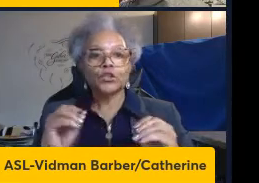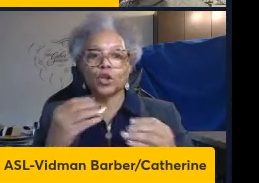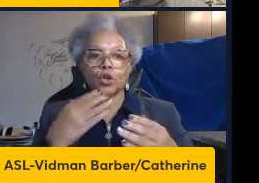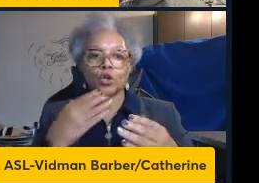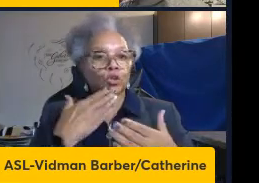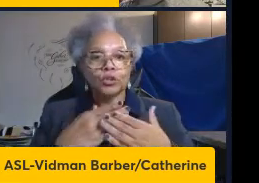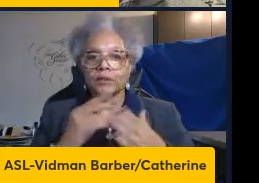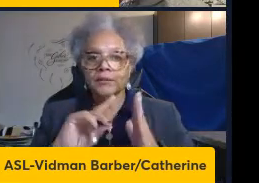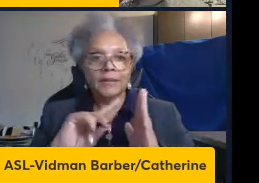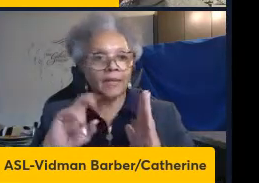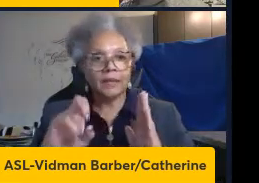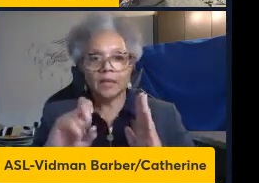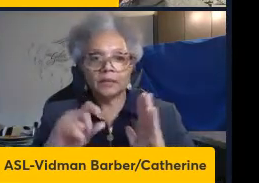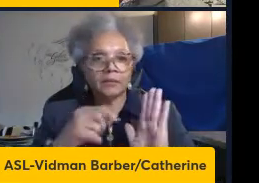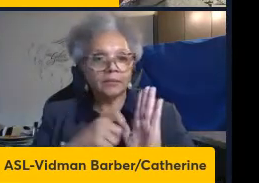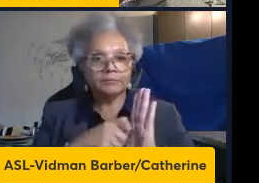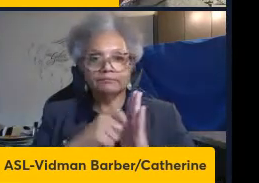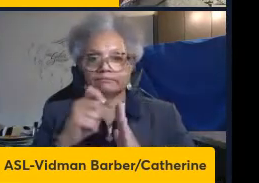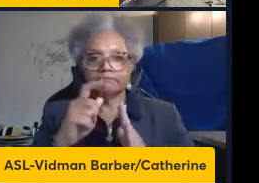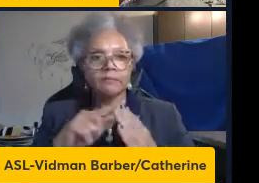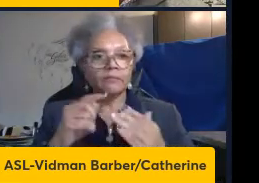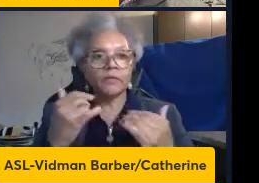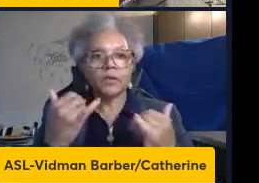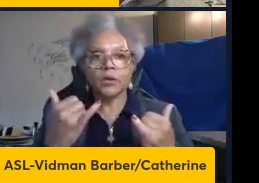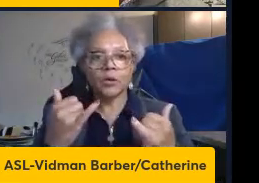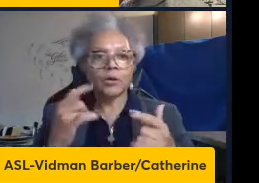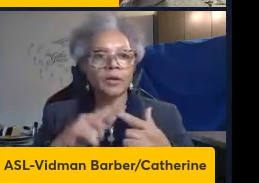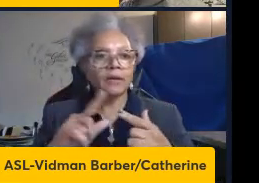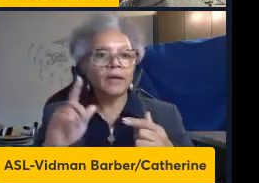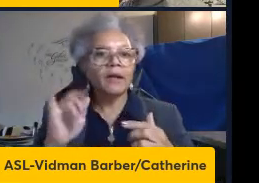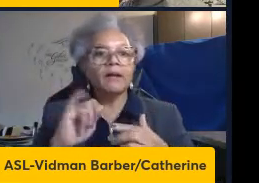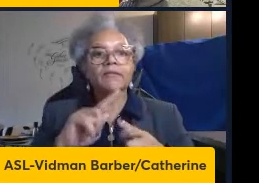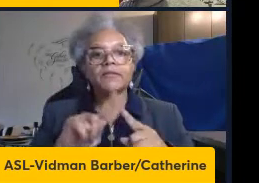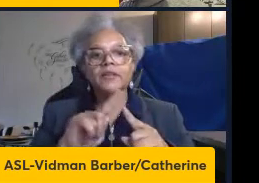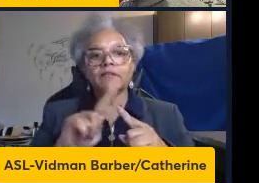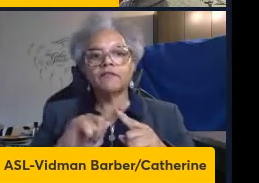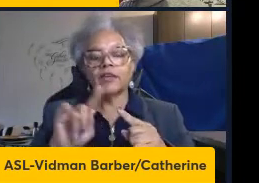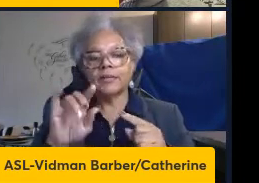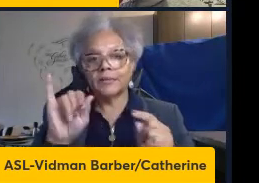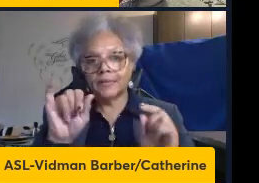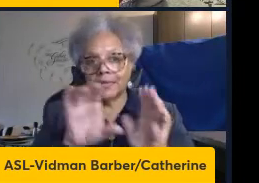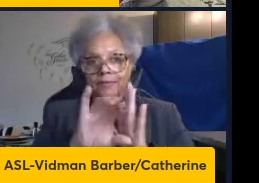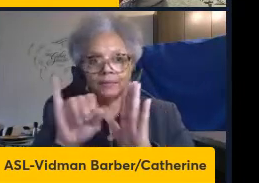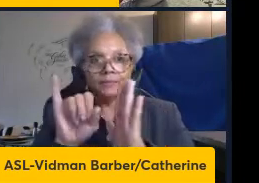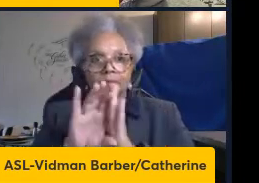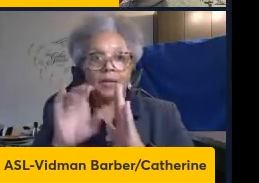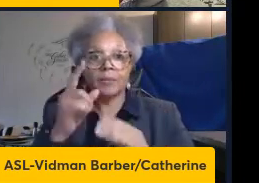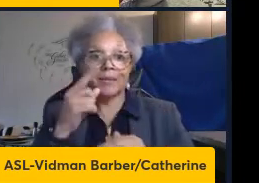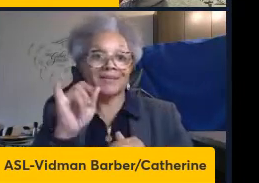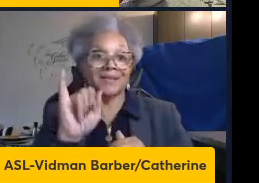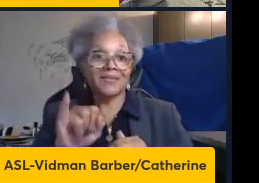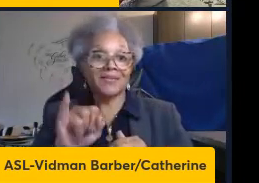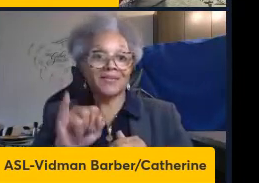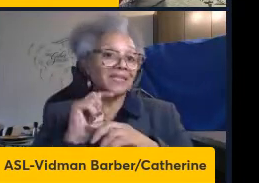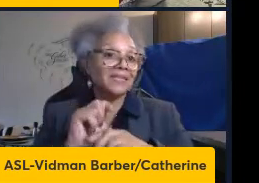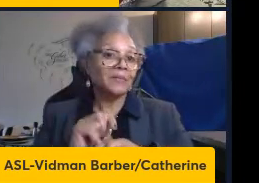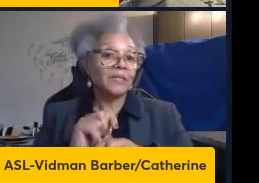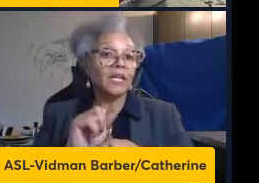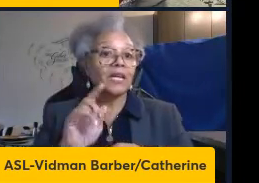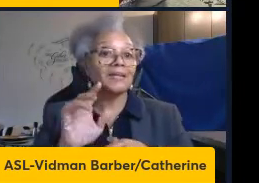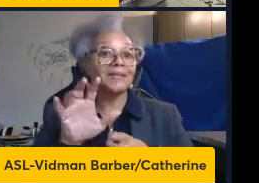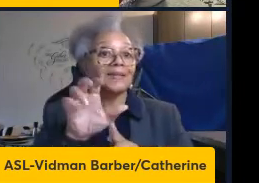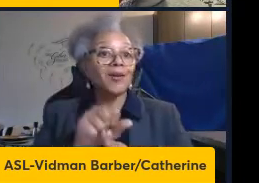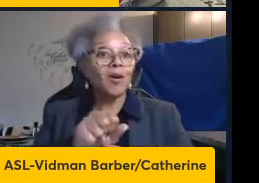diagnostic markers. The current gold standard is radiographic imaging. And because of that, typically it's caught in the late stages